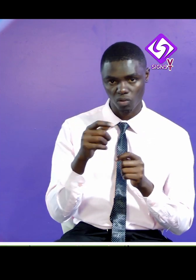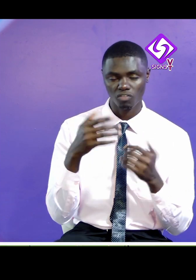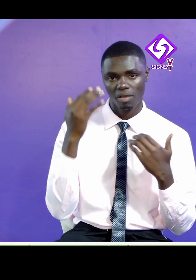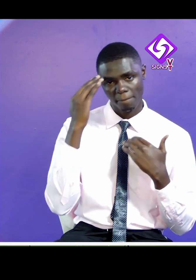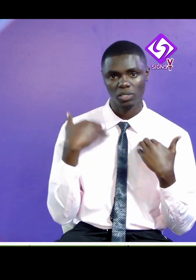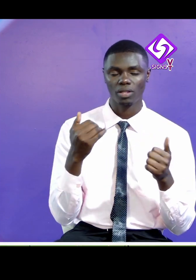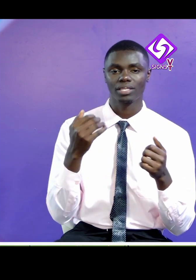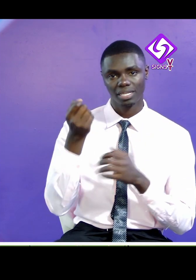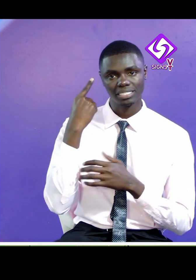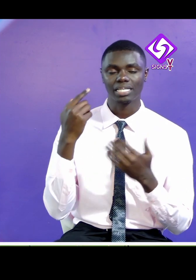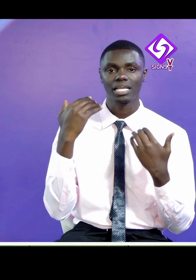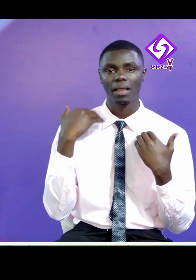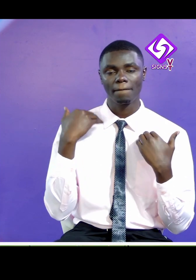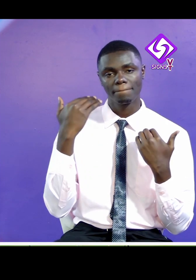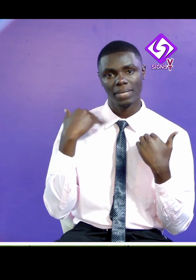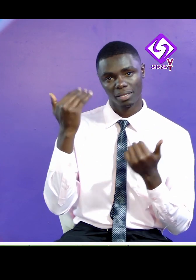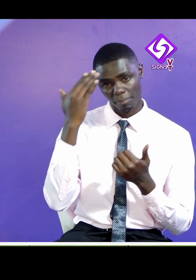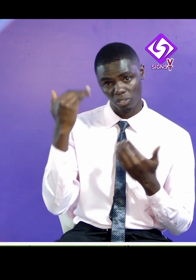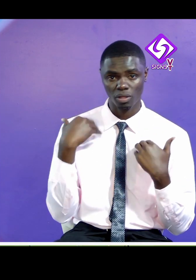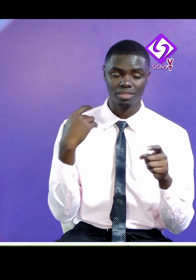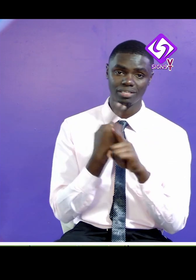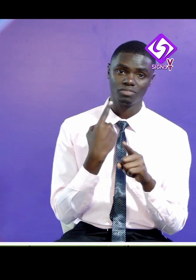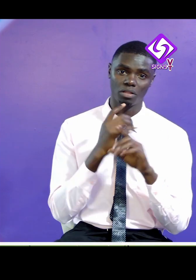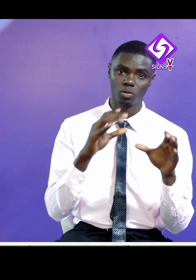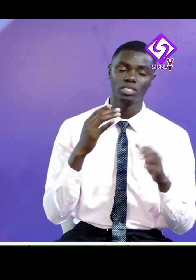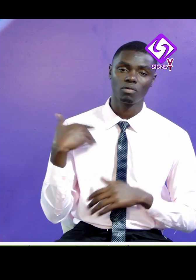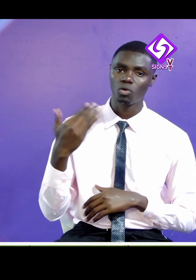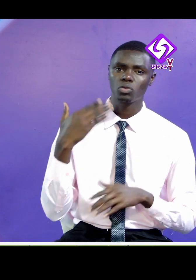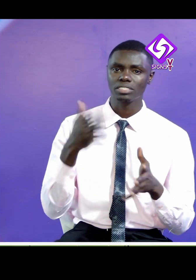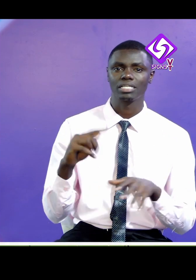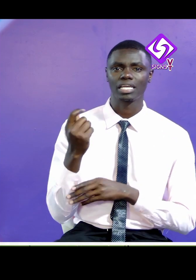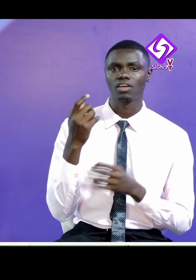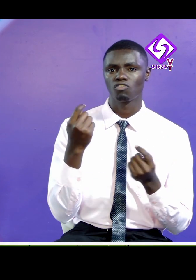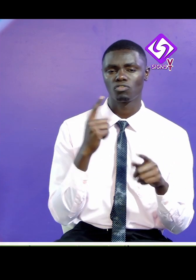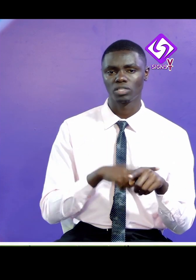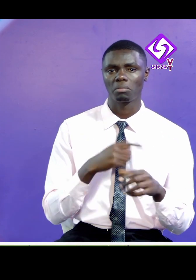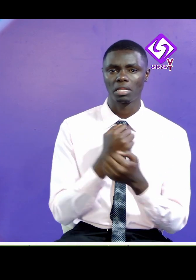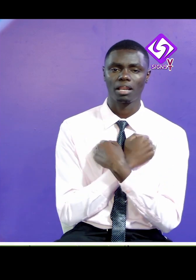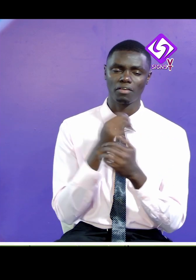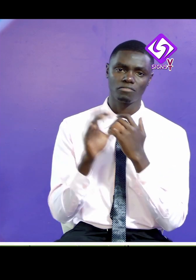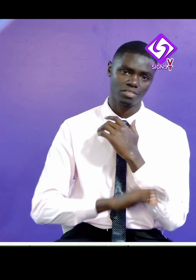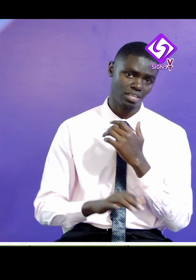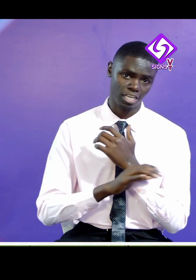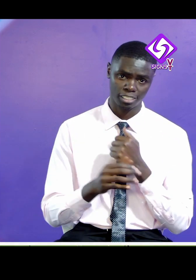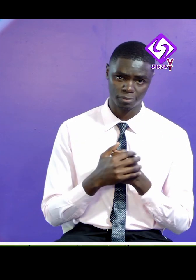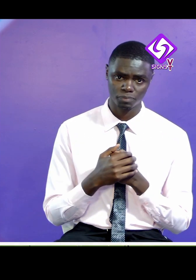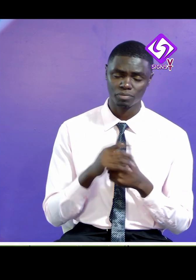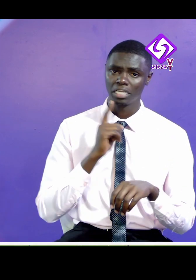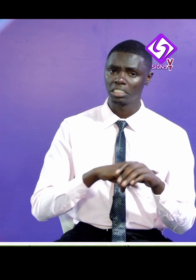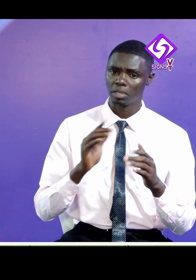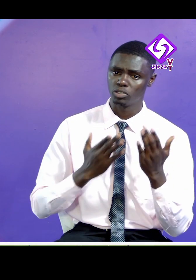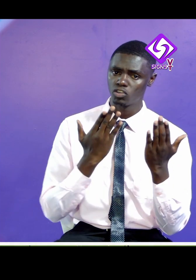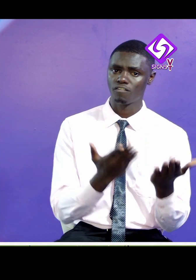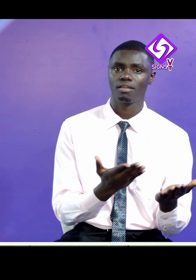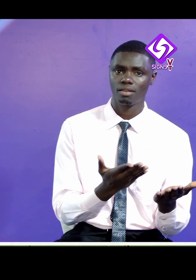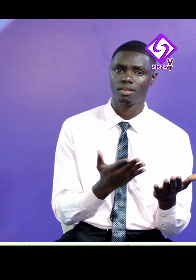cultures. And I've also been to Kenya a few times and I love the country. So when she offered me the opportunity,